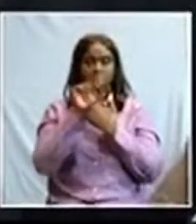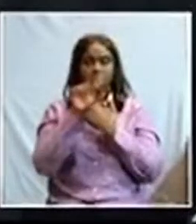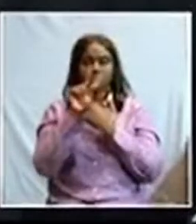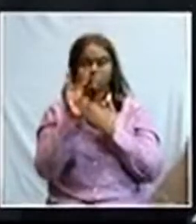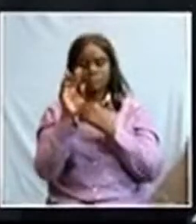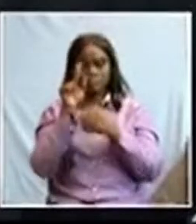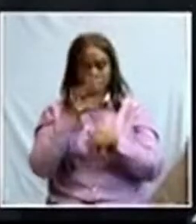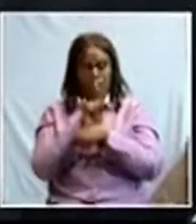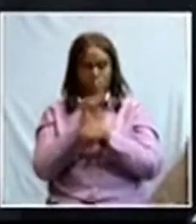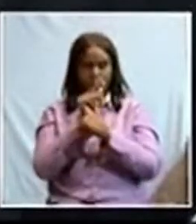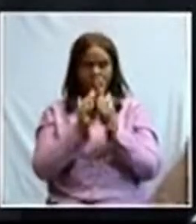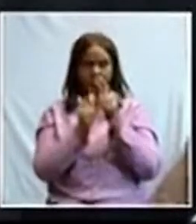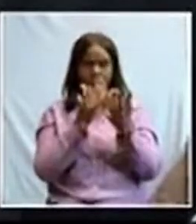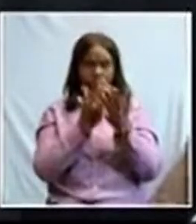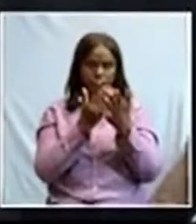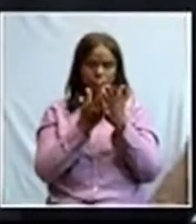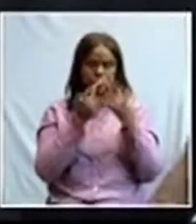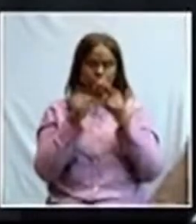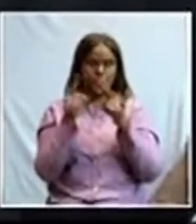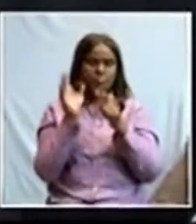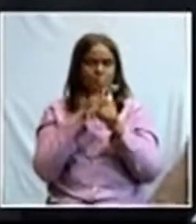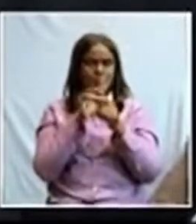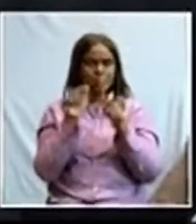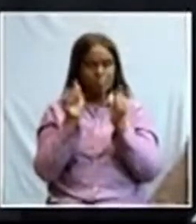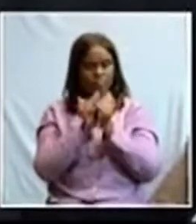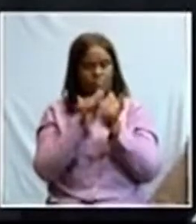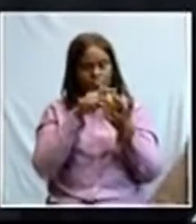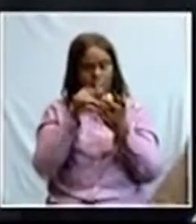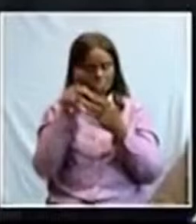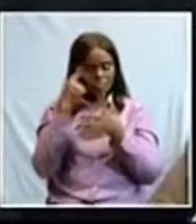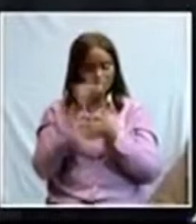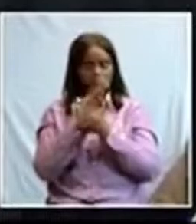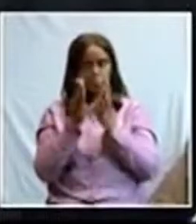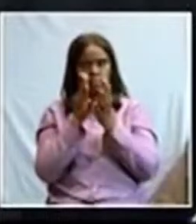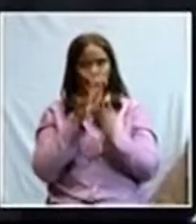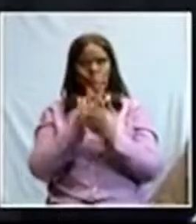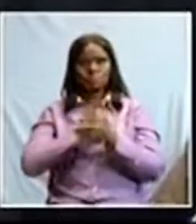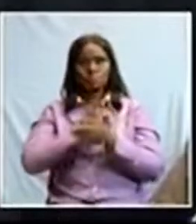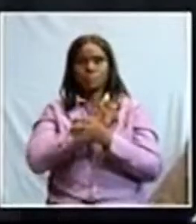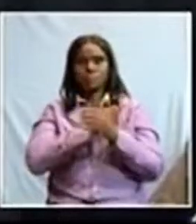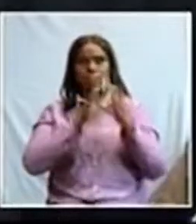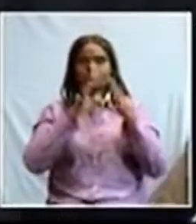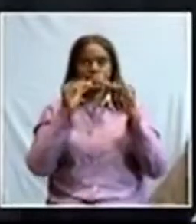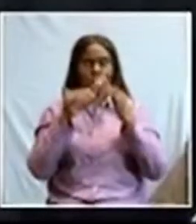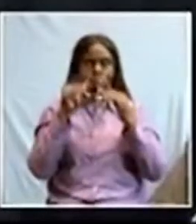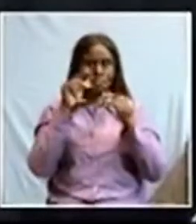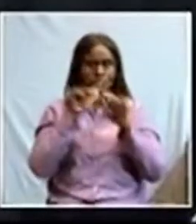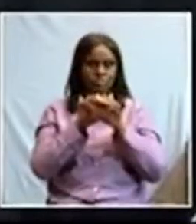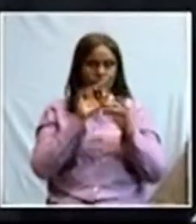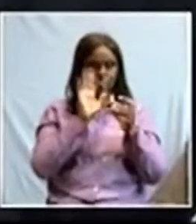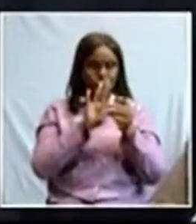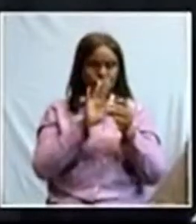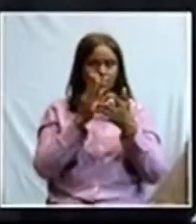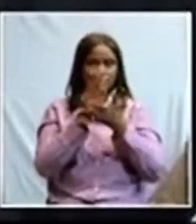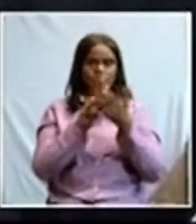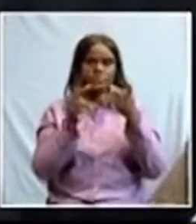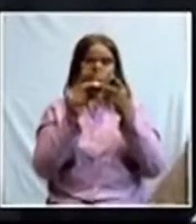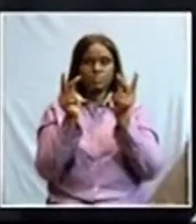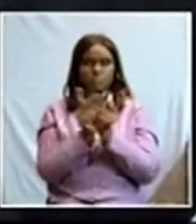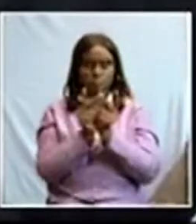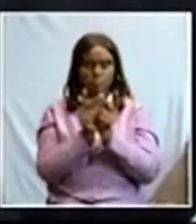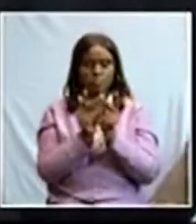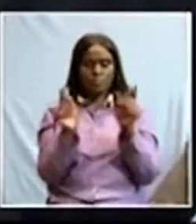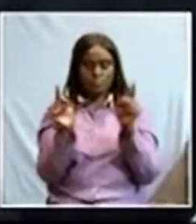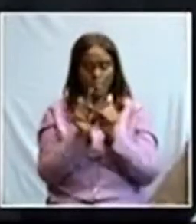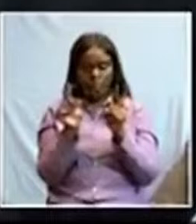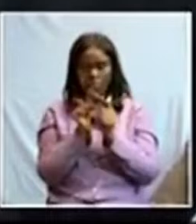project which is here is totally different. Advance payment for construction of staff house at some place. Also, the same